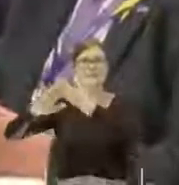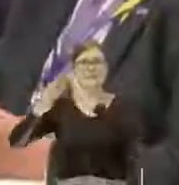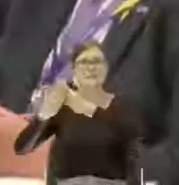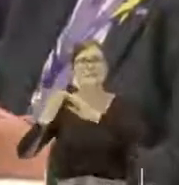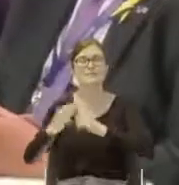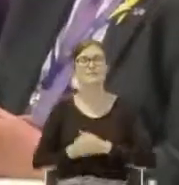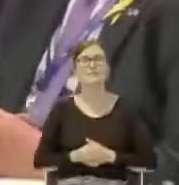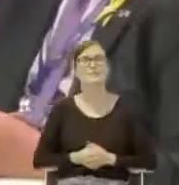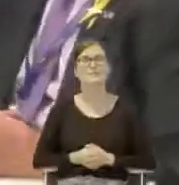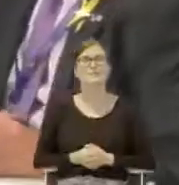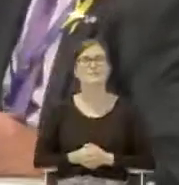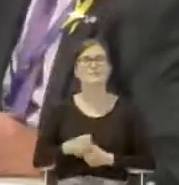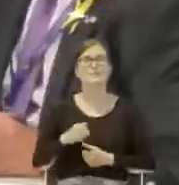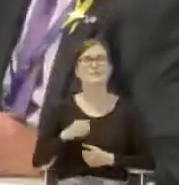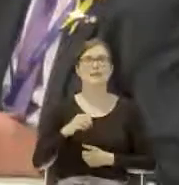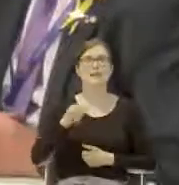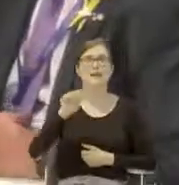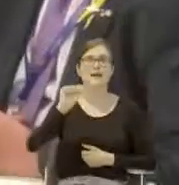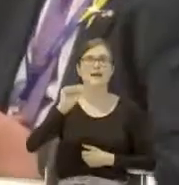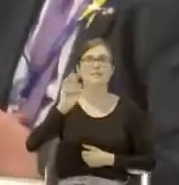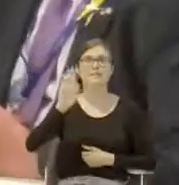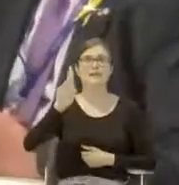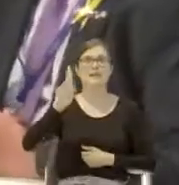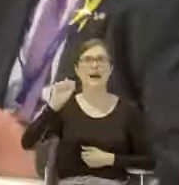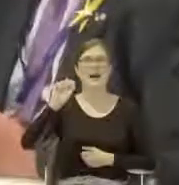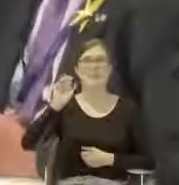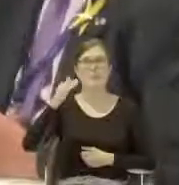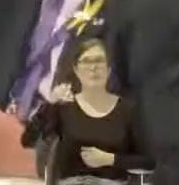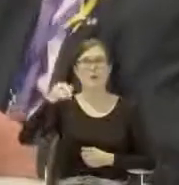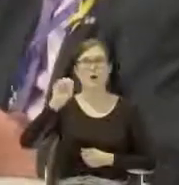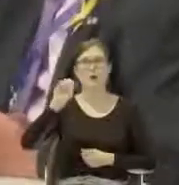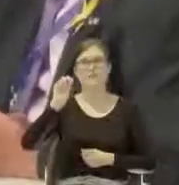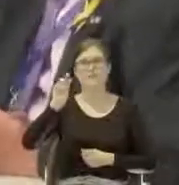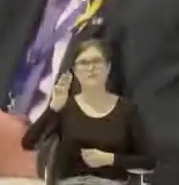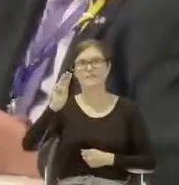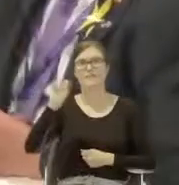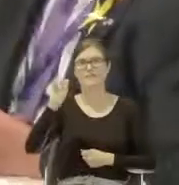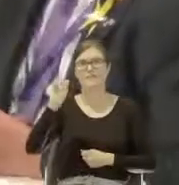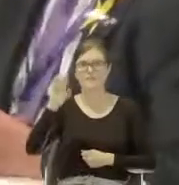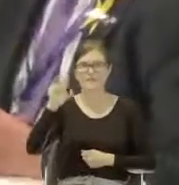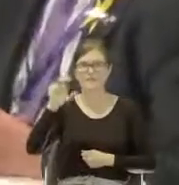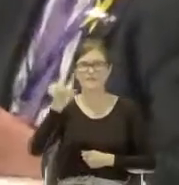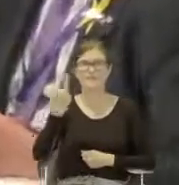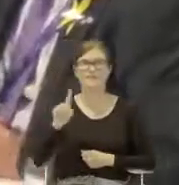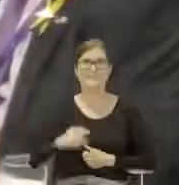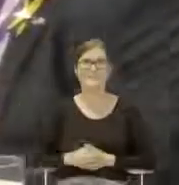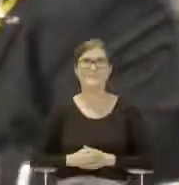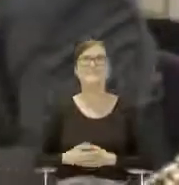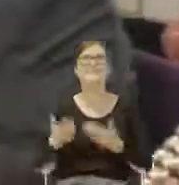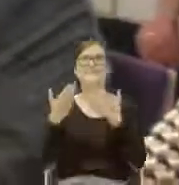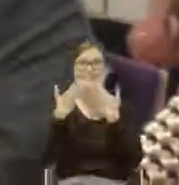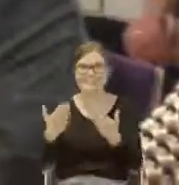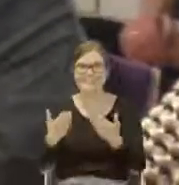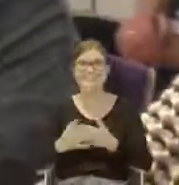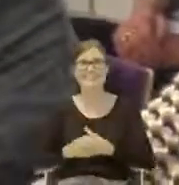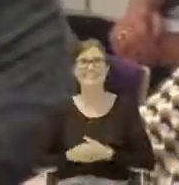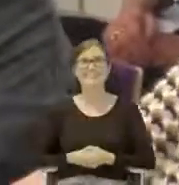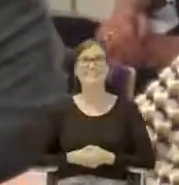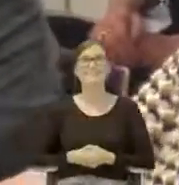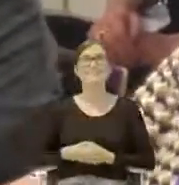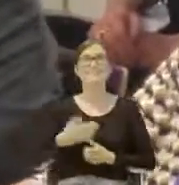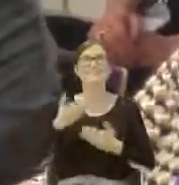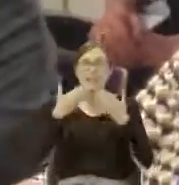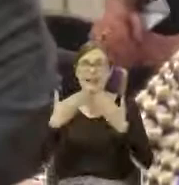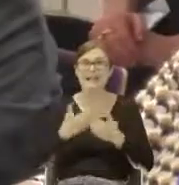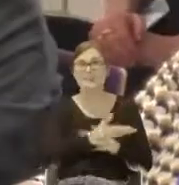is yours. Well, thank you very much, Emilia. Your Excellency, Executive Director of UN Habitat, Maimouna Mohd